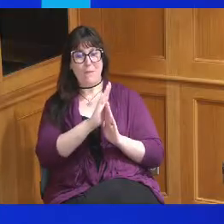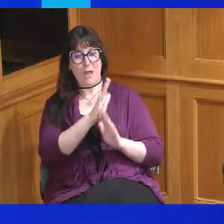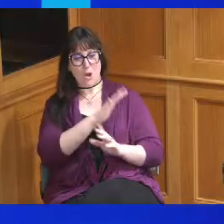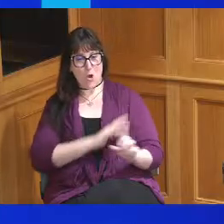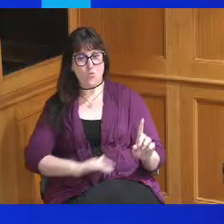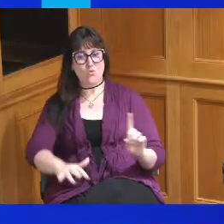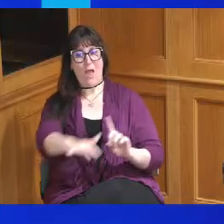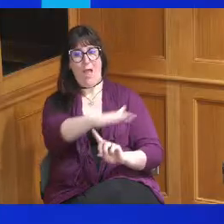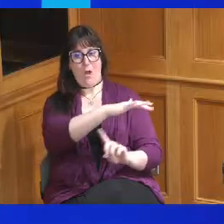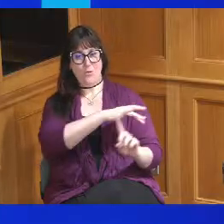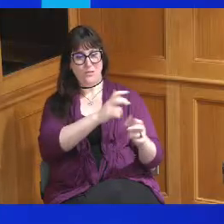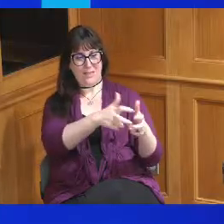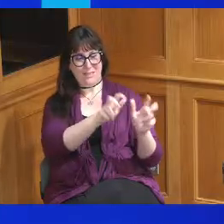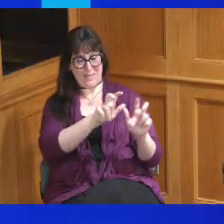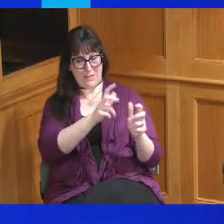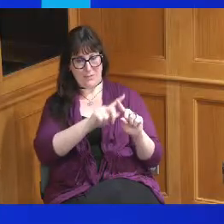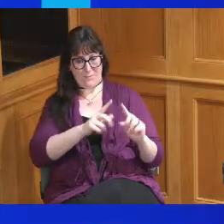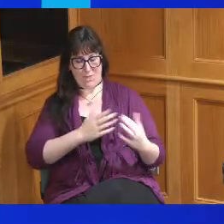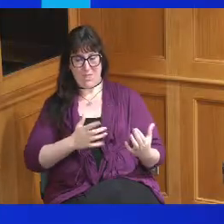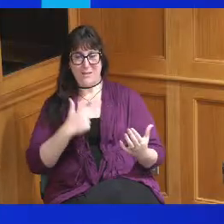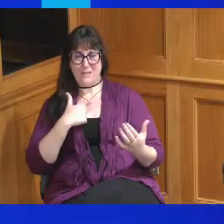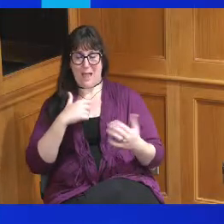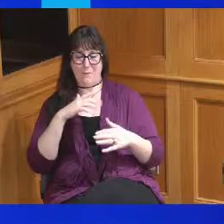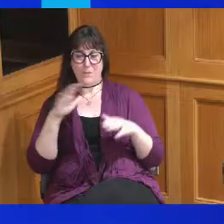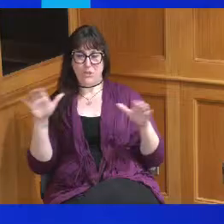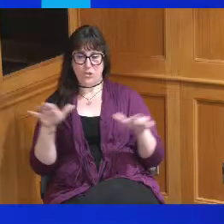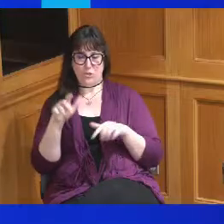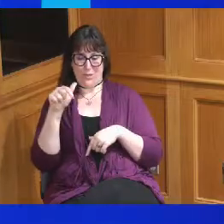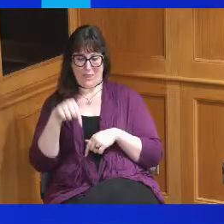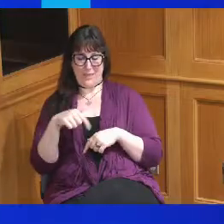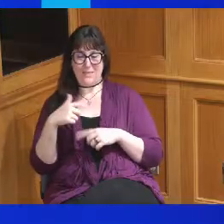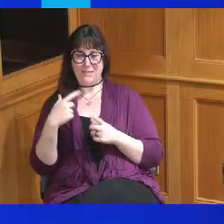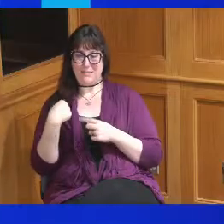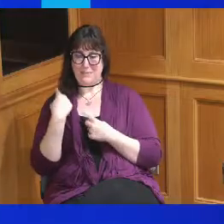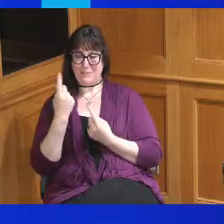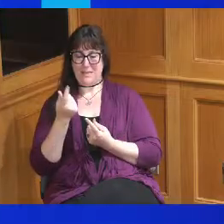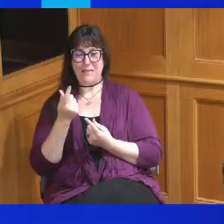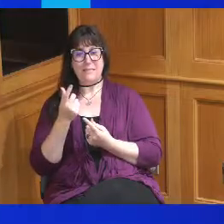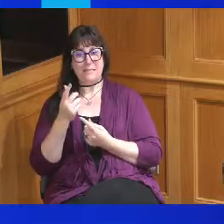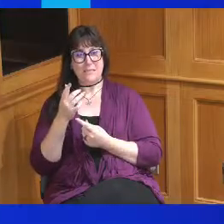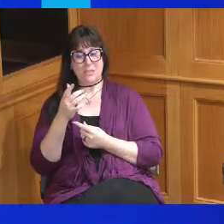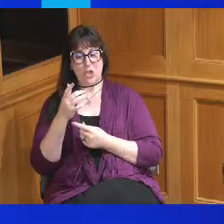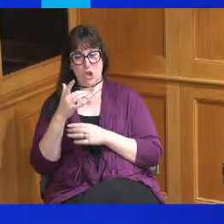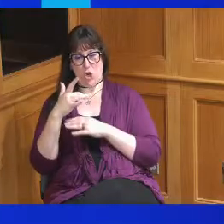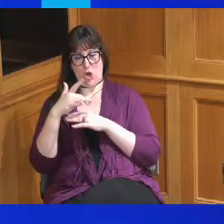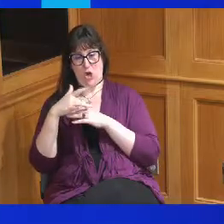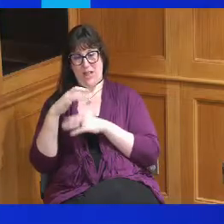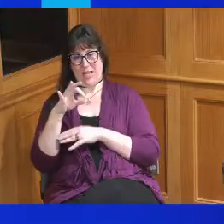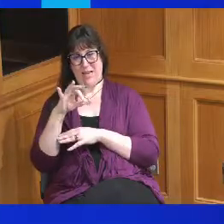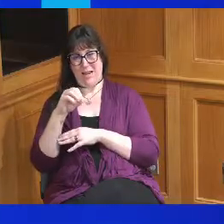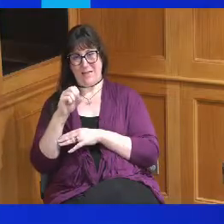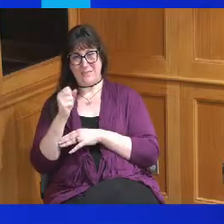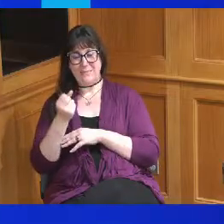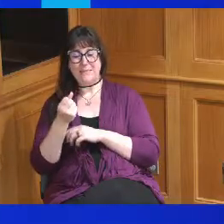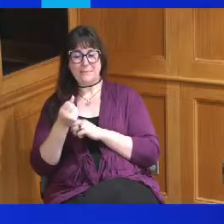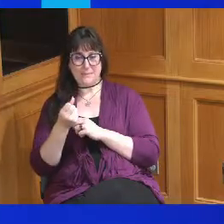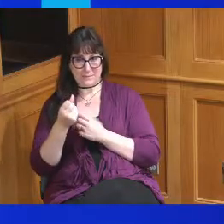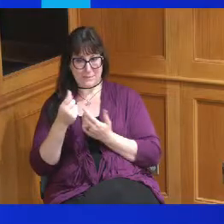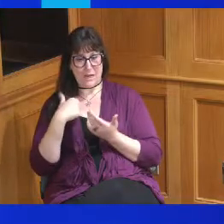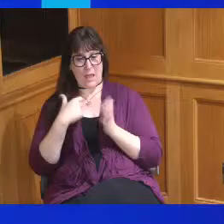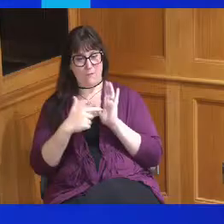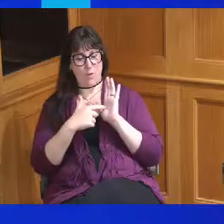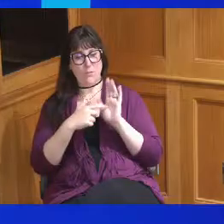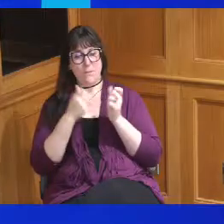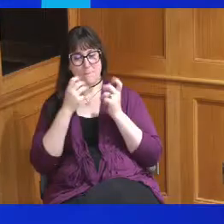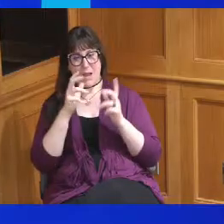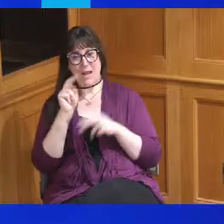time on. I've been doing this since the early 90s and have represented a number of NFL